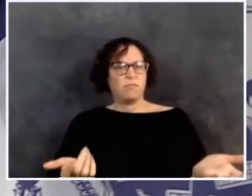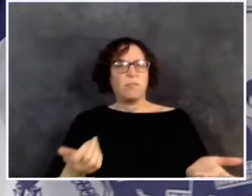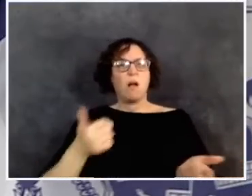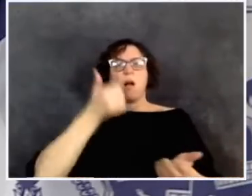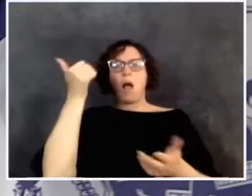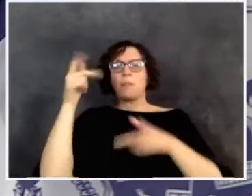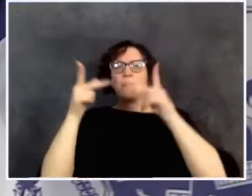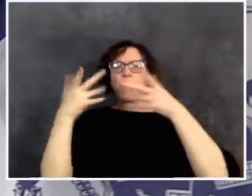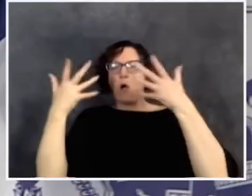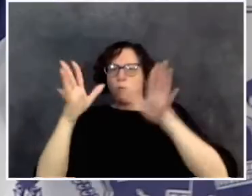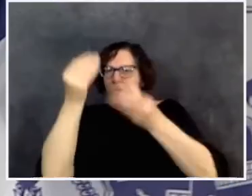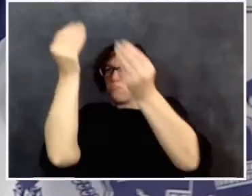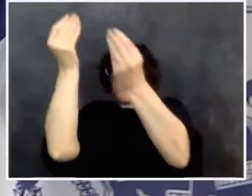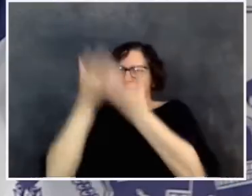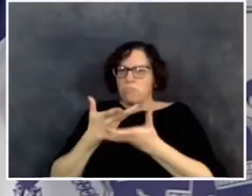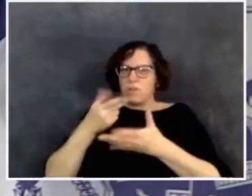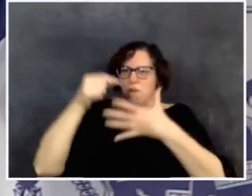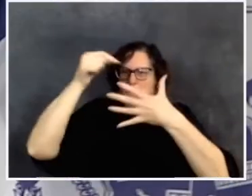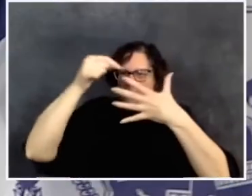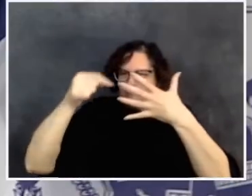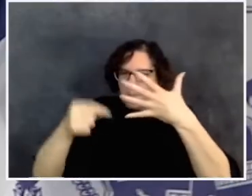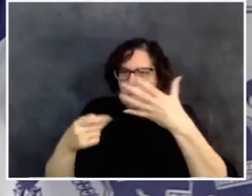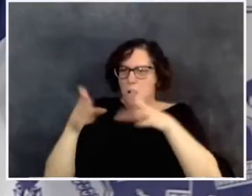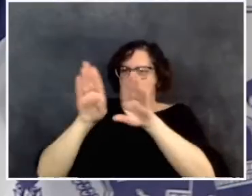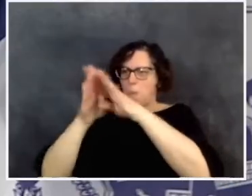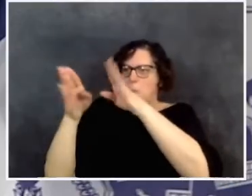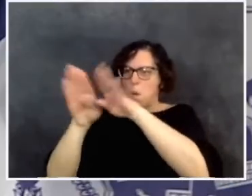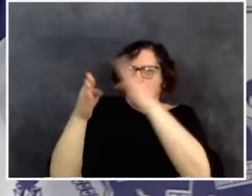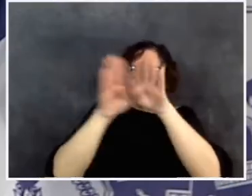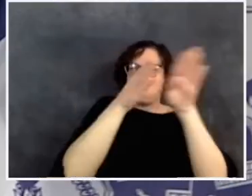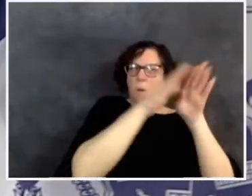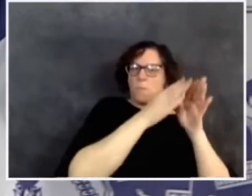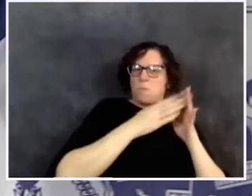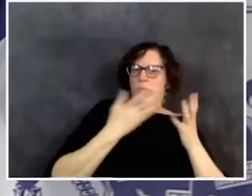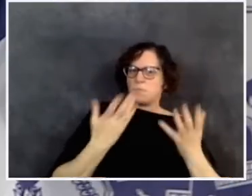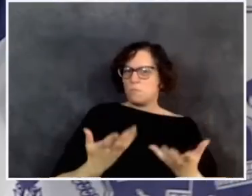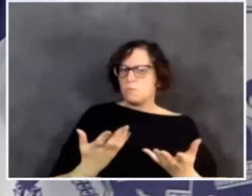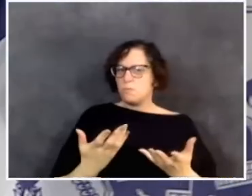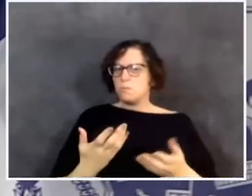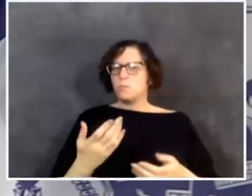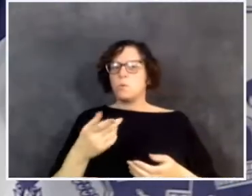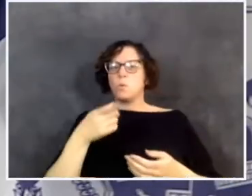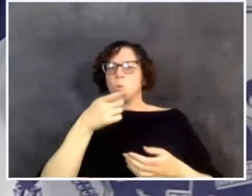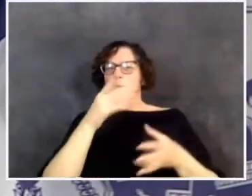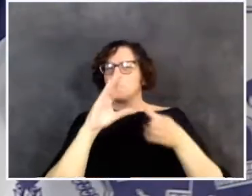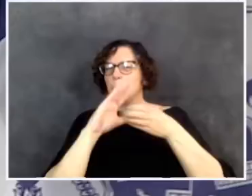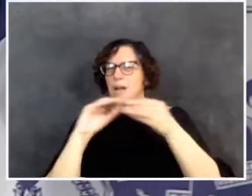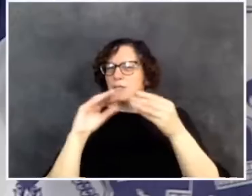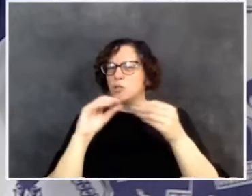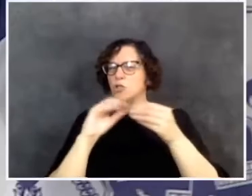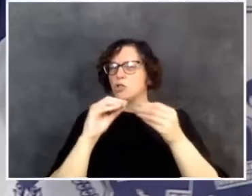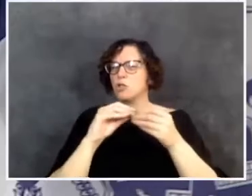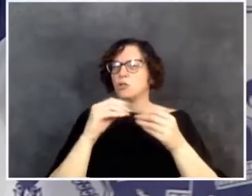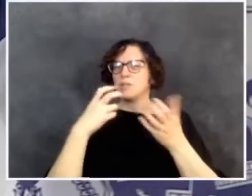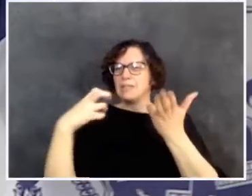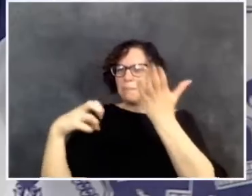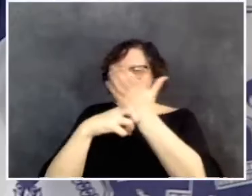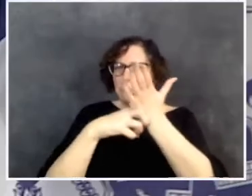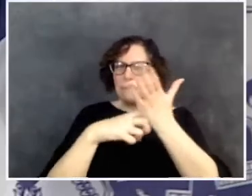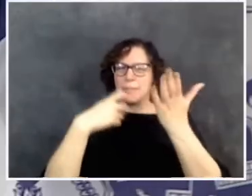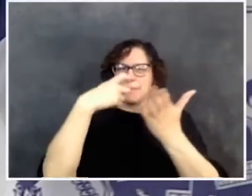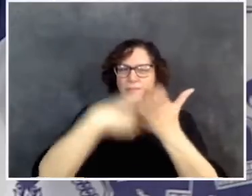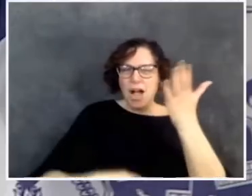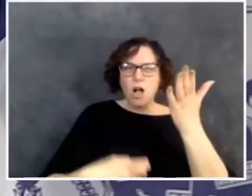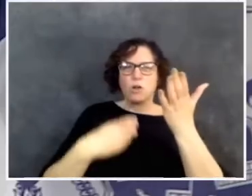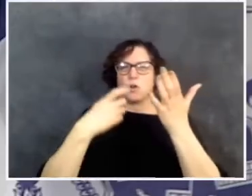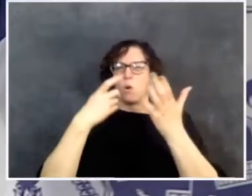about enforcement, can you clarify, first of all, what kind of enforcement and how will you, as the mayor of New York